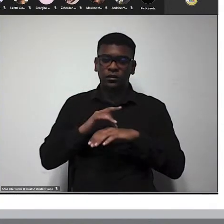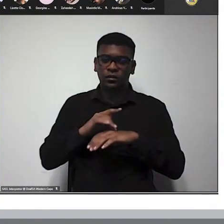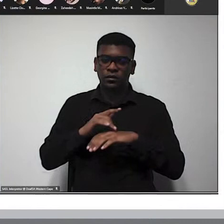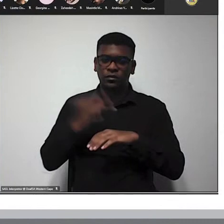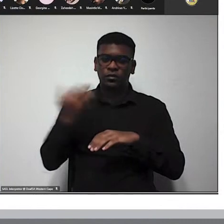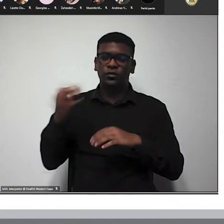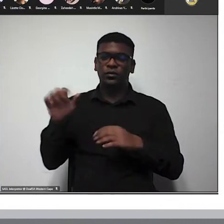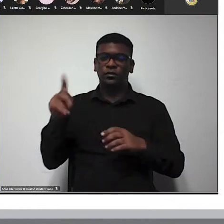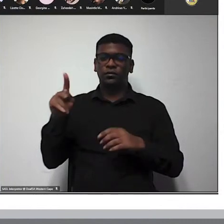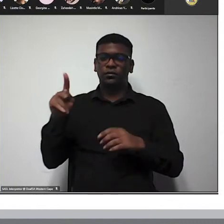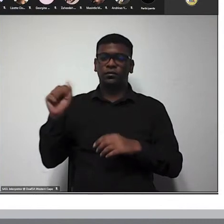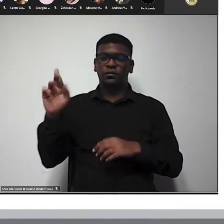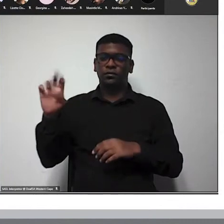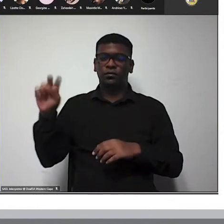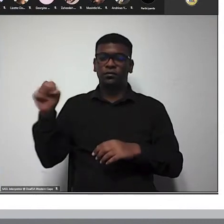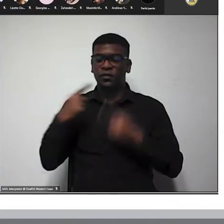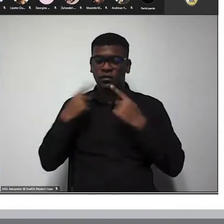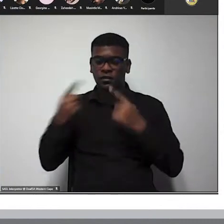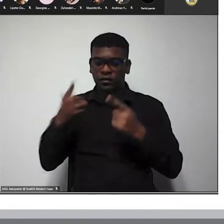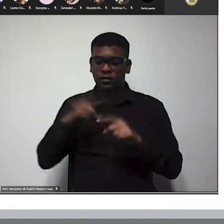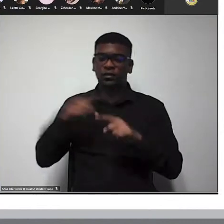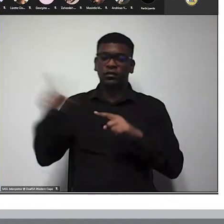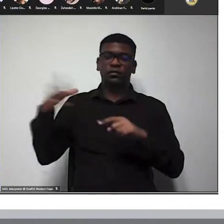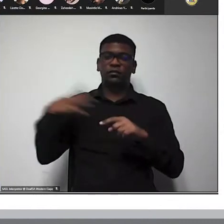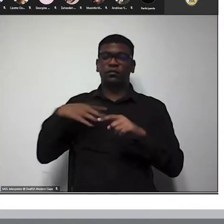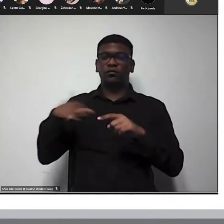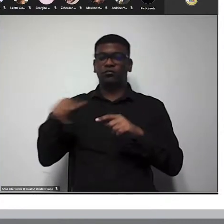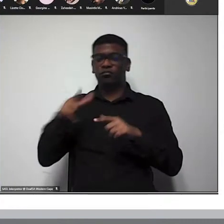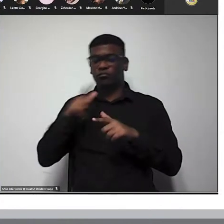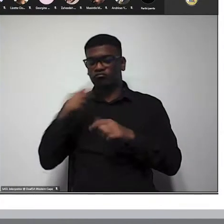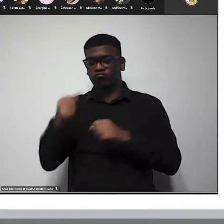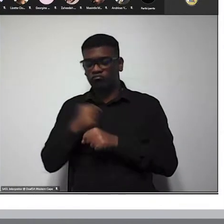go back to the lobbying in the US trip. So